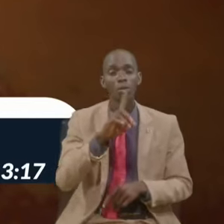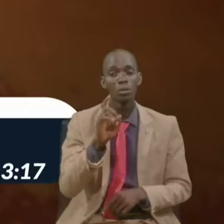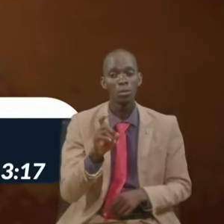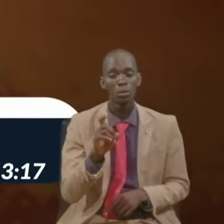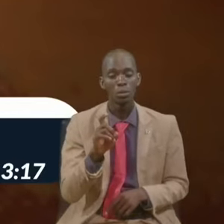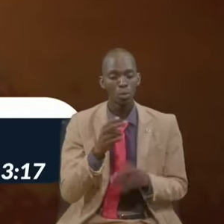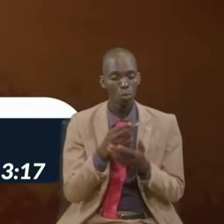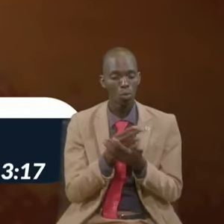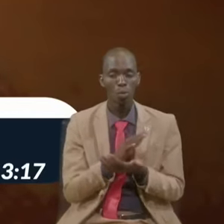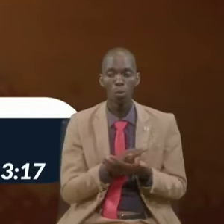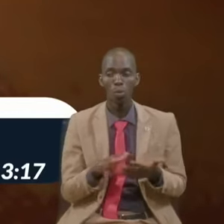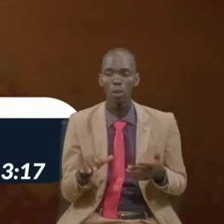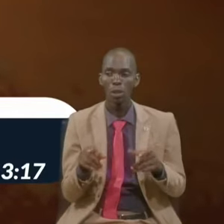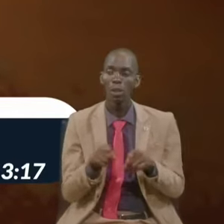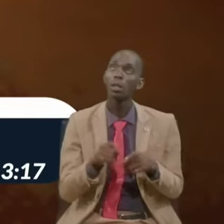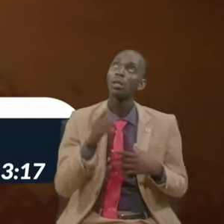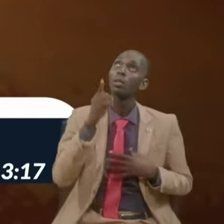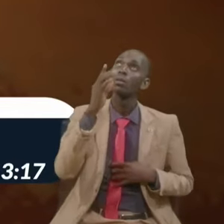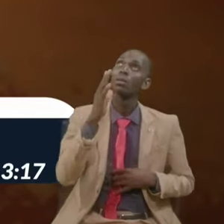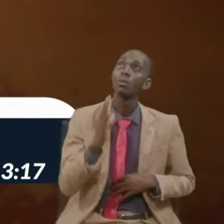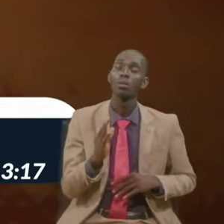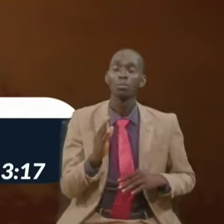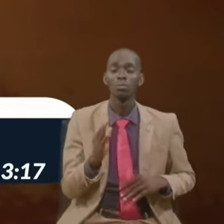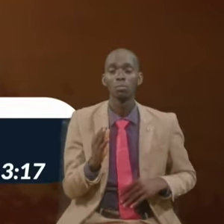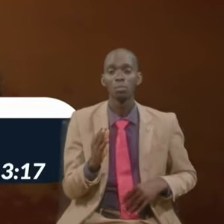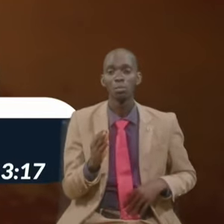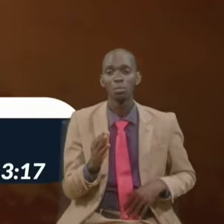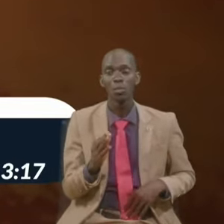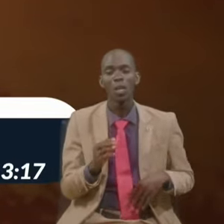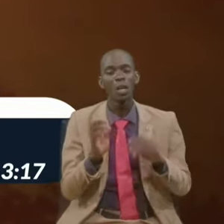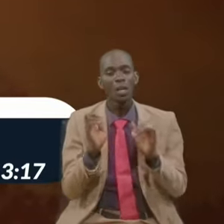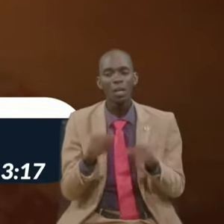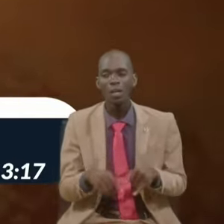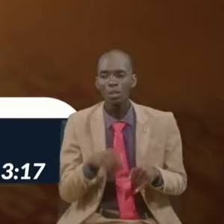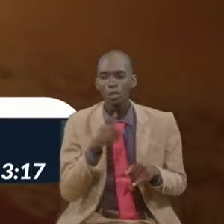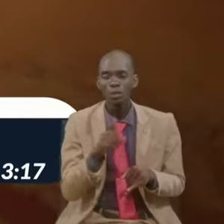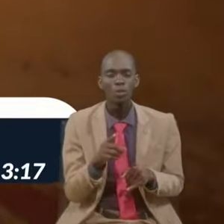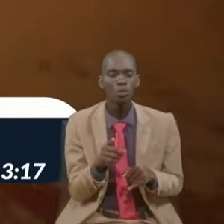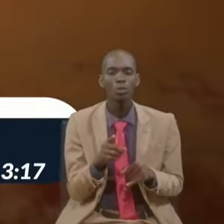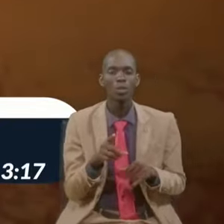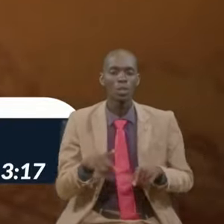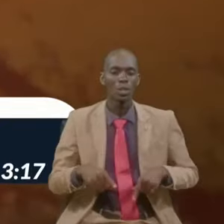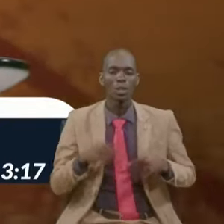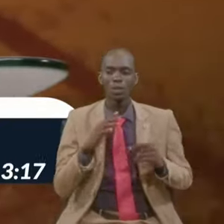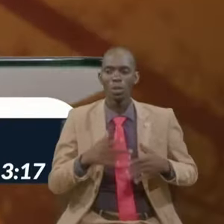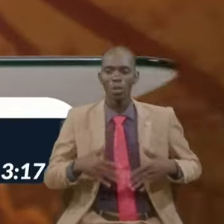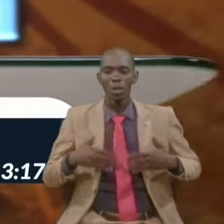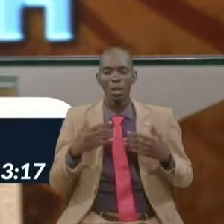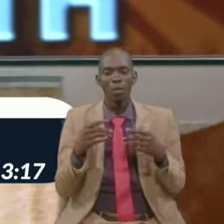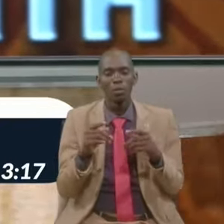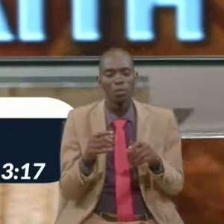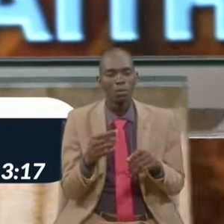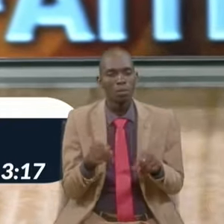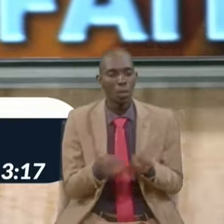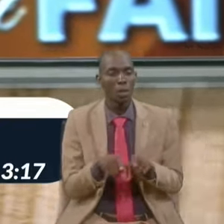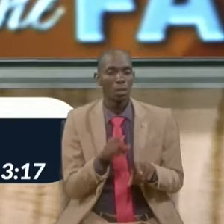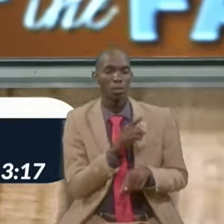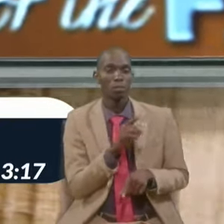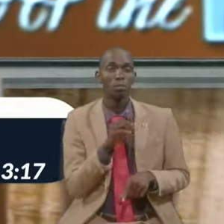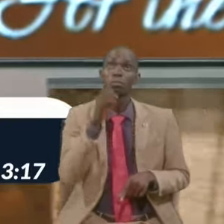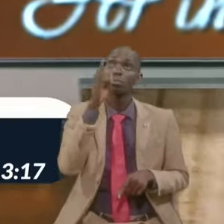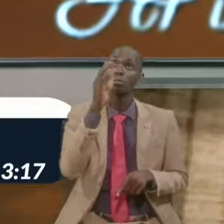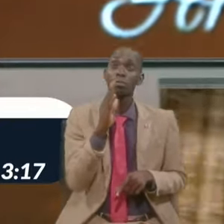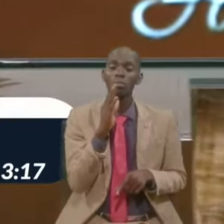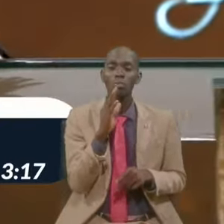Godly like God. Godlike. Can you live like God? Or